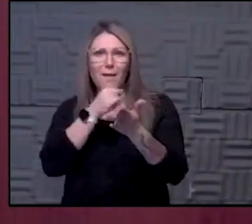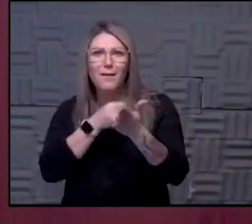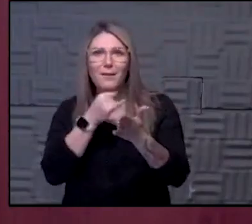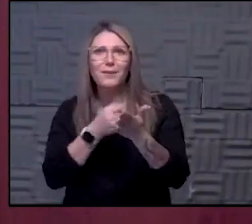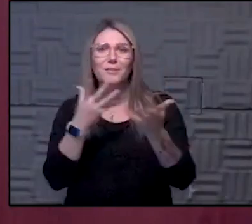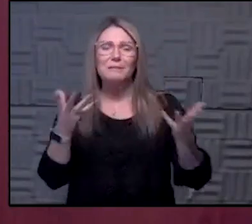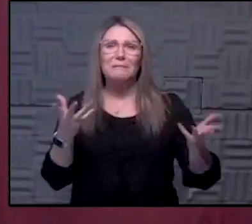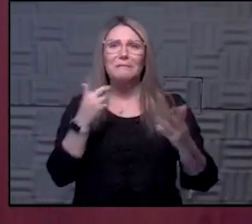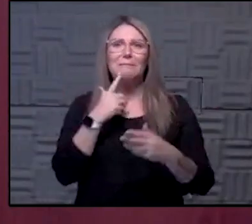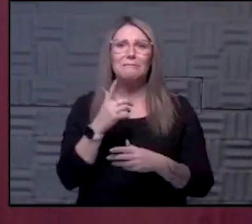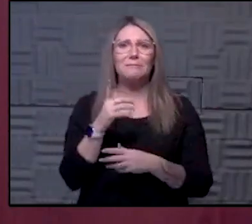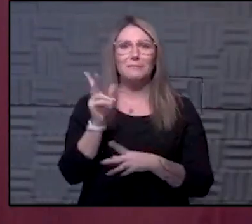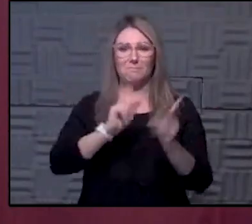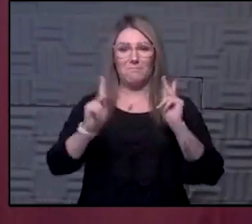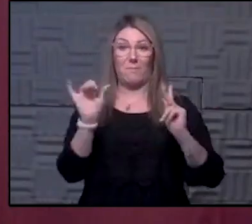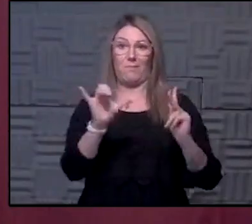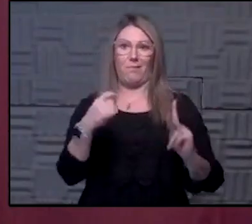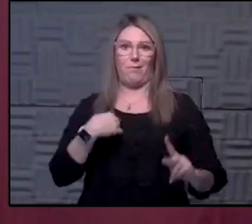go through. But,